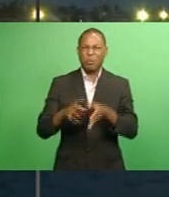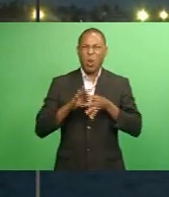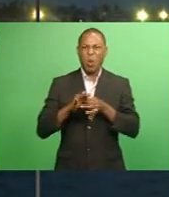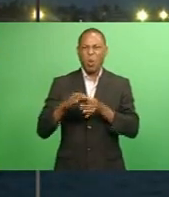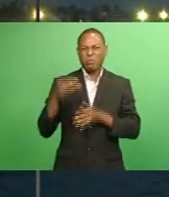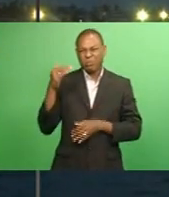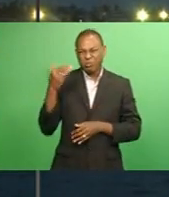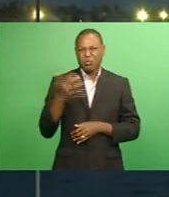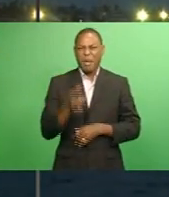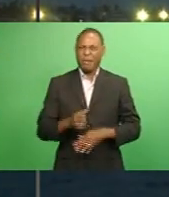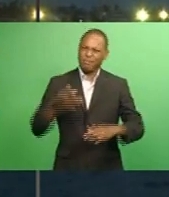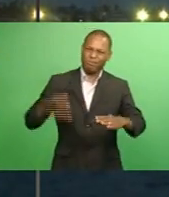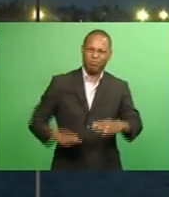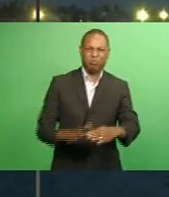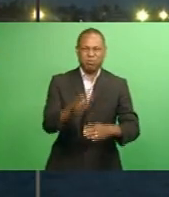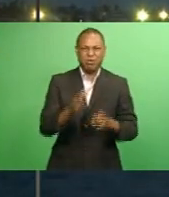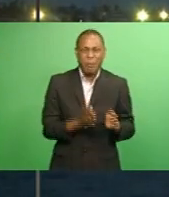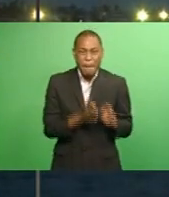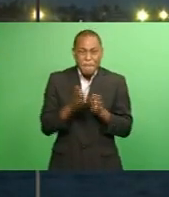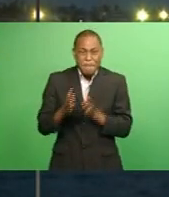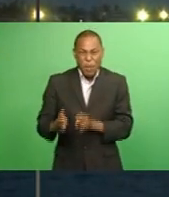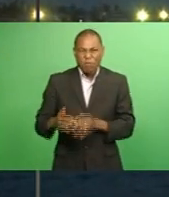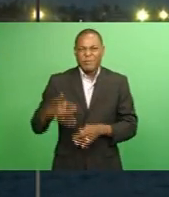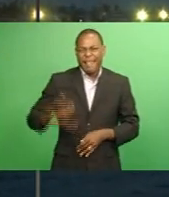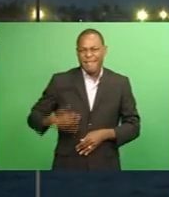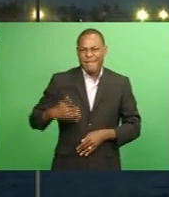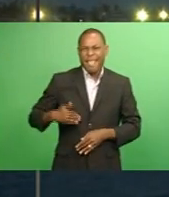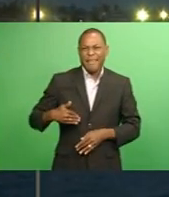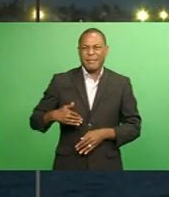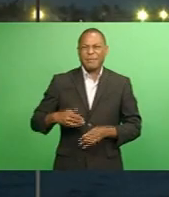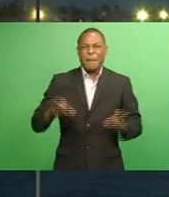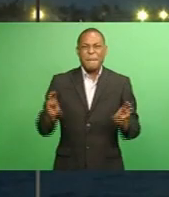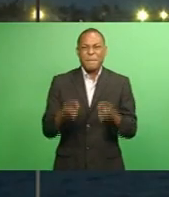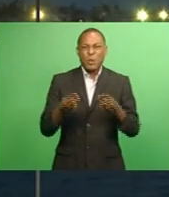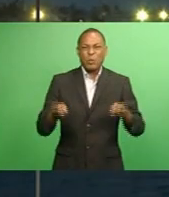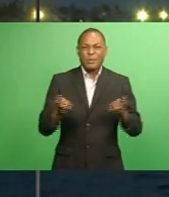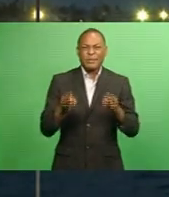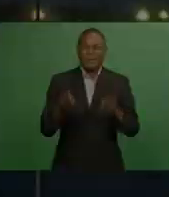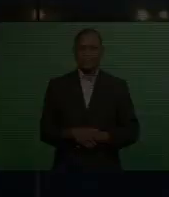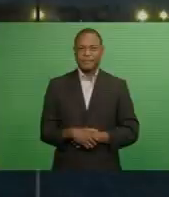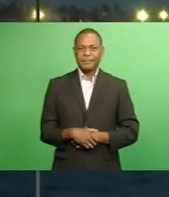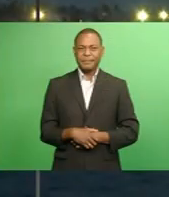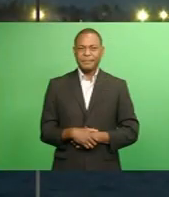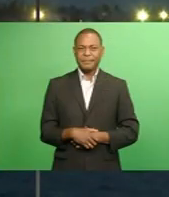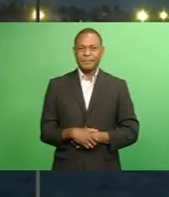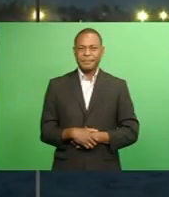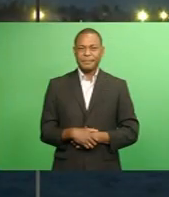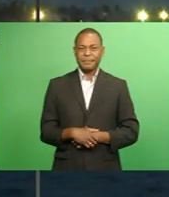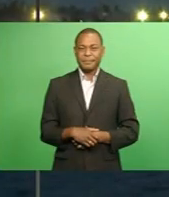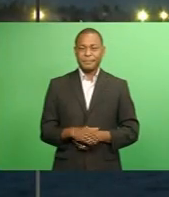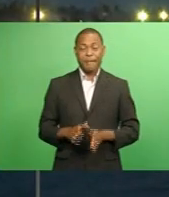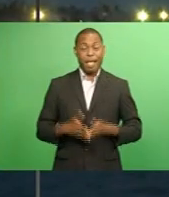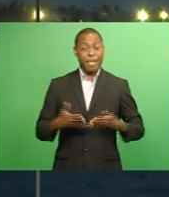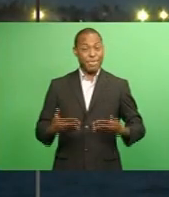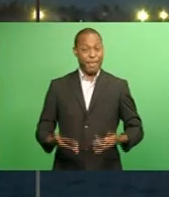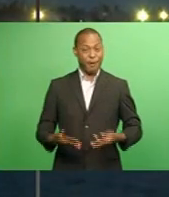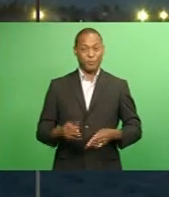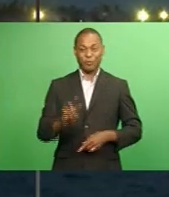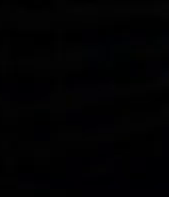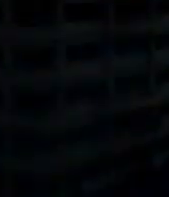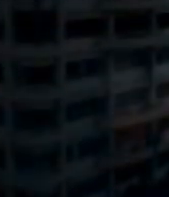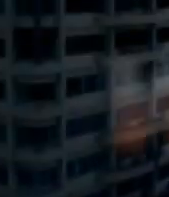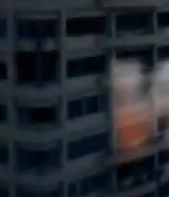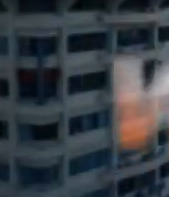to accelerate its move into live audio and add that to its push into podcasts. And now to Angie with tonight's weather.